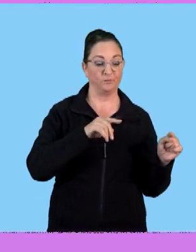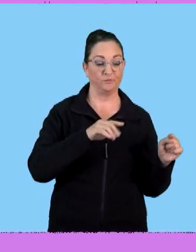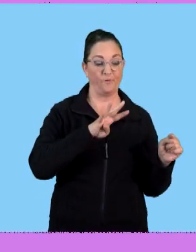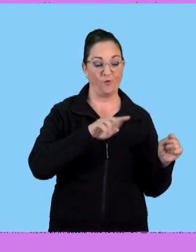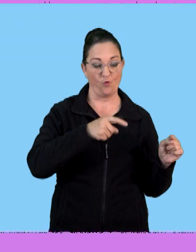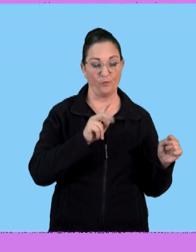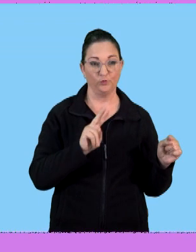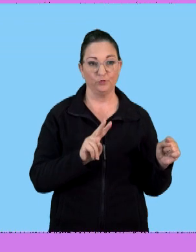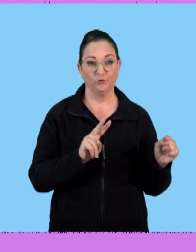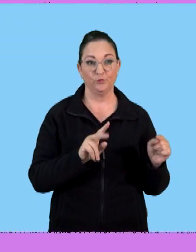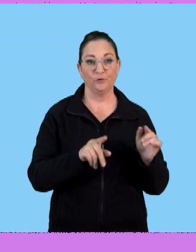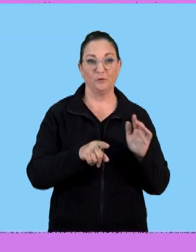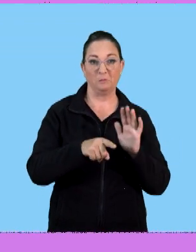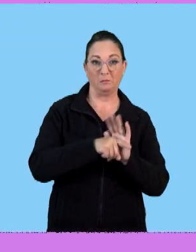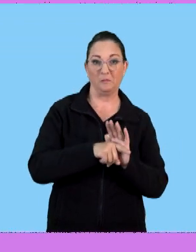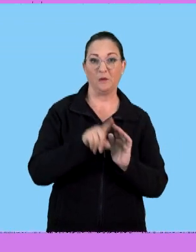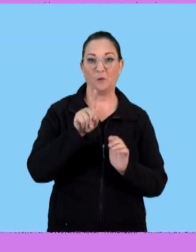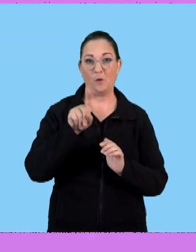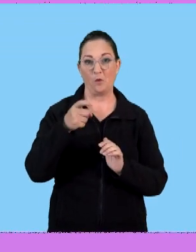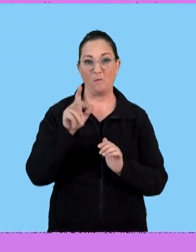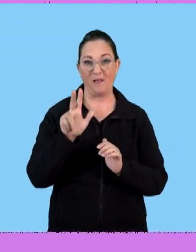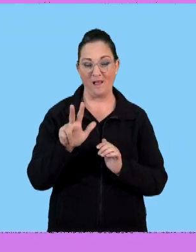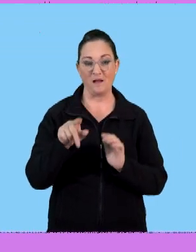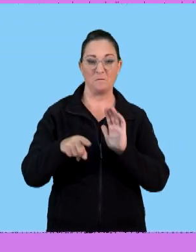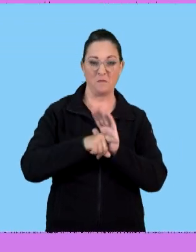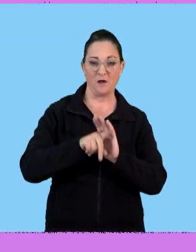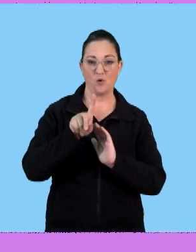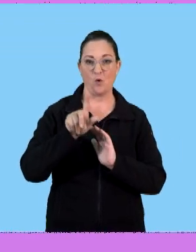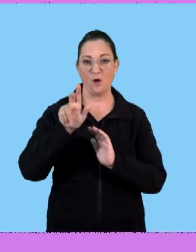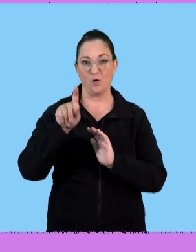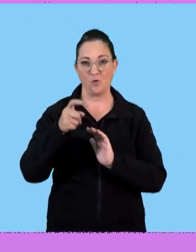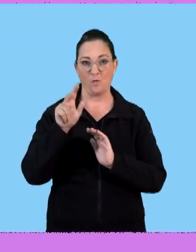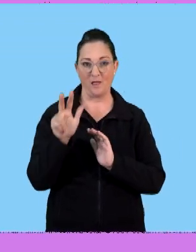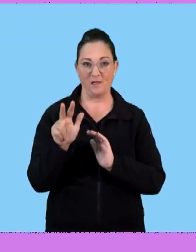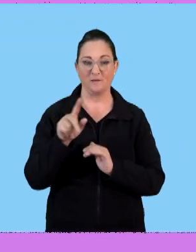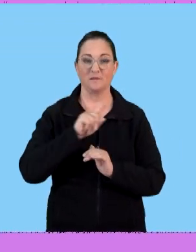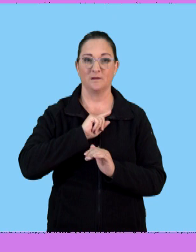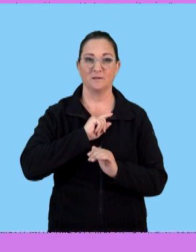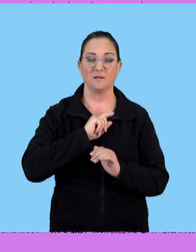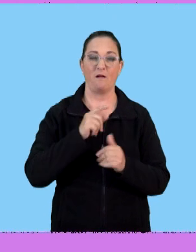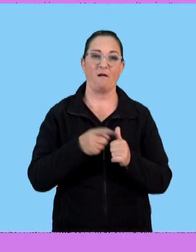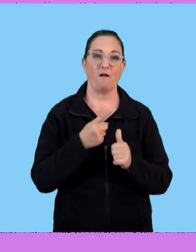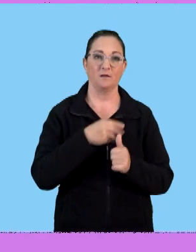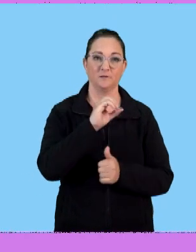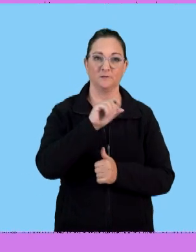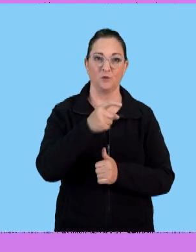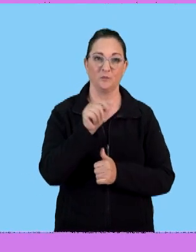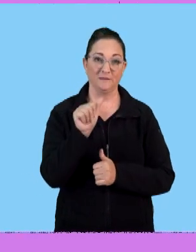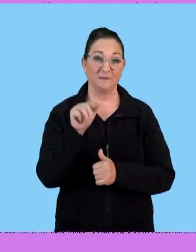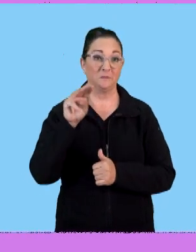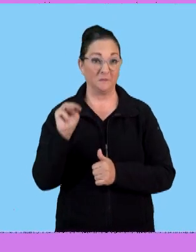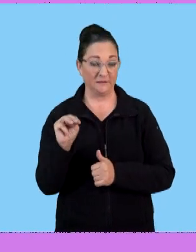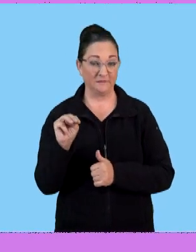known 1.8 meters here, minus the other 1.8 meters that's also known to me. I've ended with 0.6